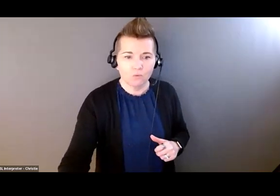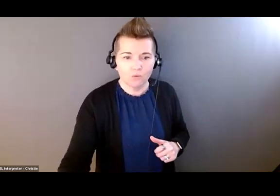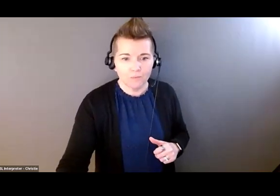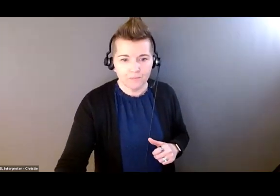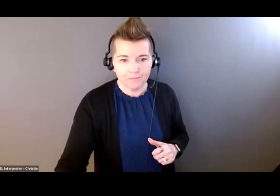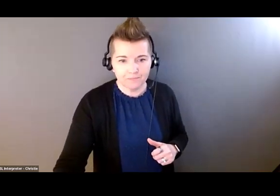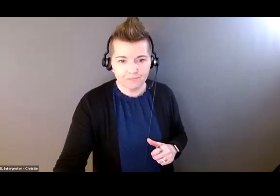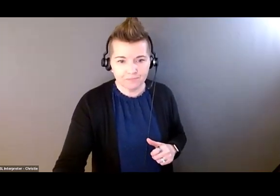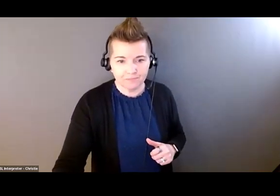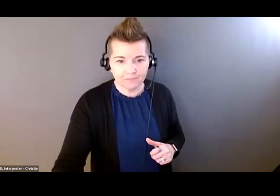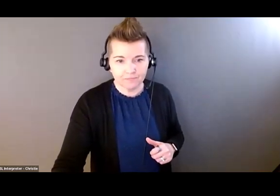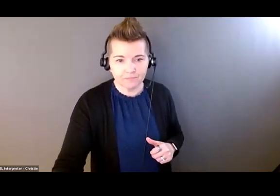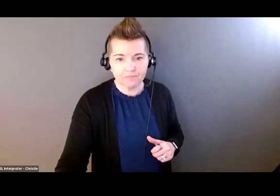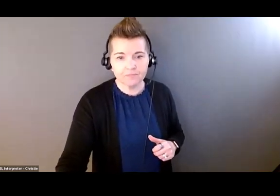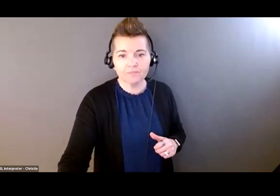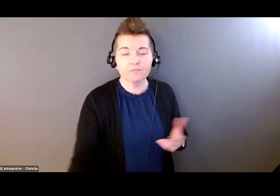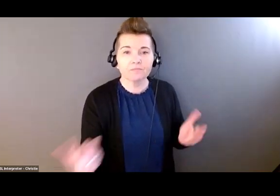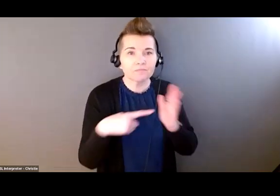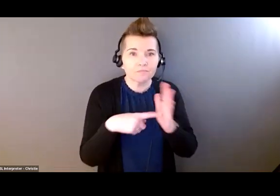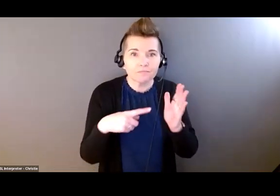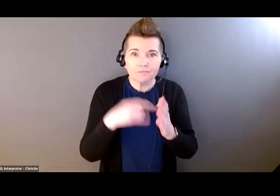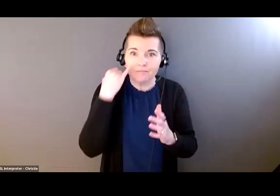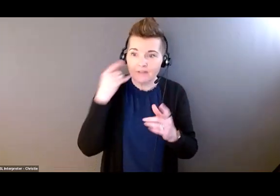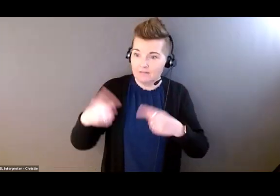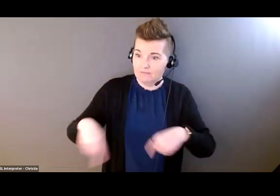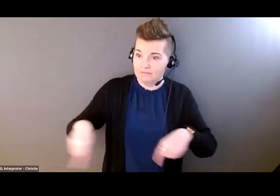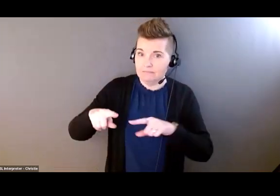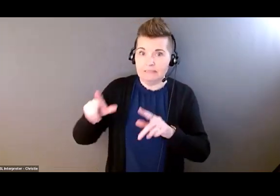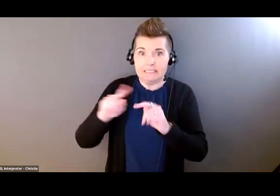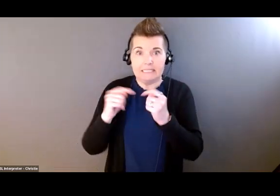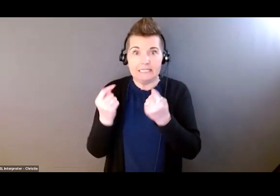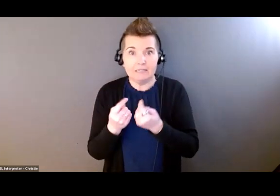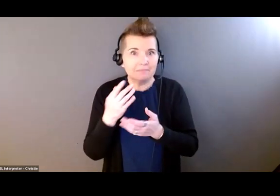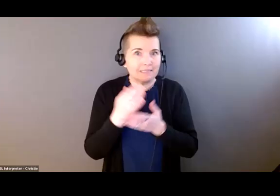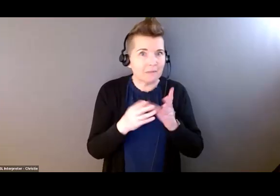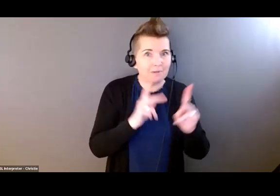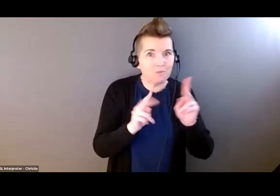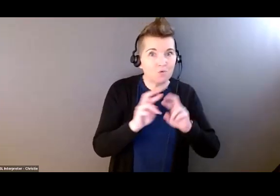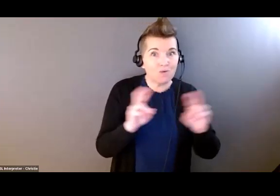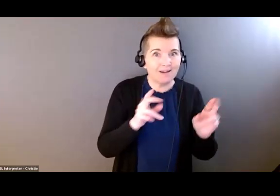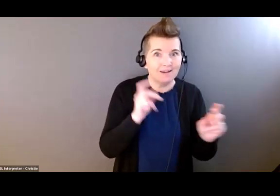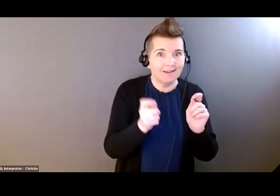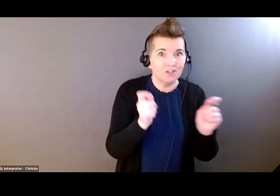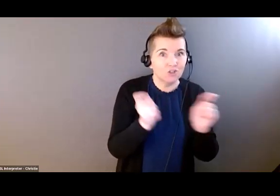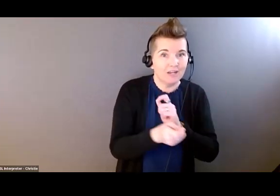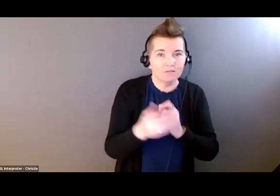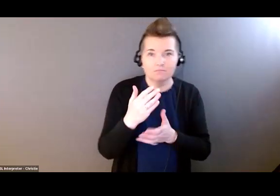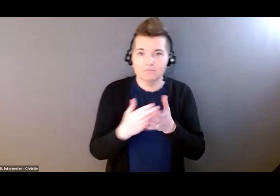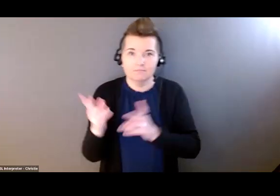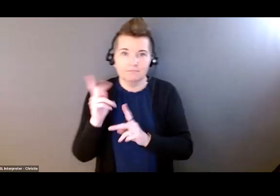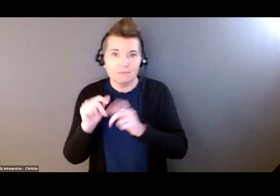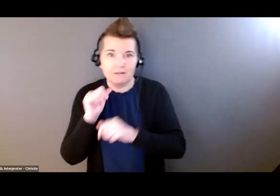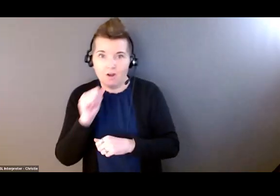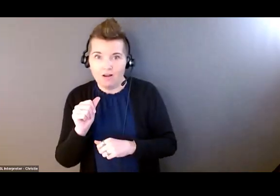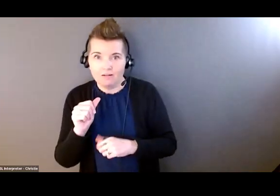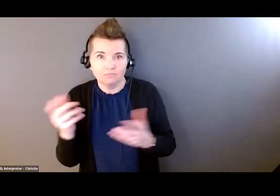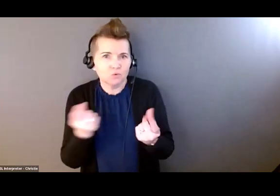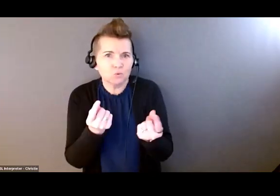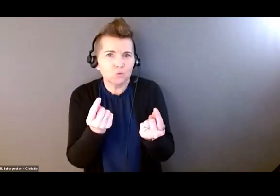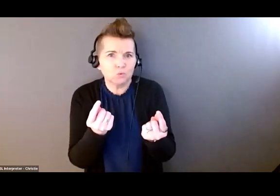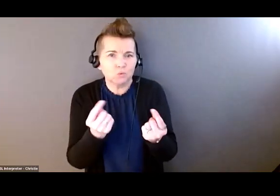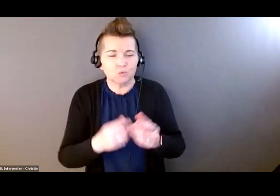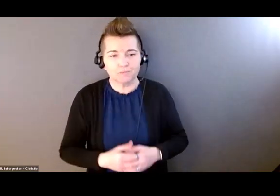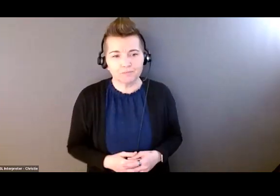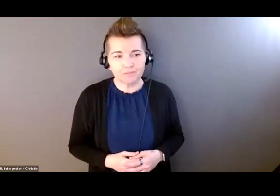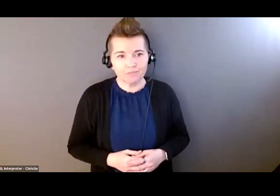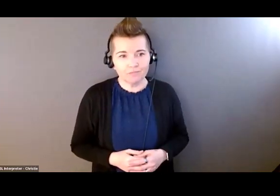they're caring with and also their team members. So I think, when we sit with tensions of equity, I think we have to go slow. We